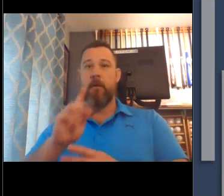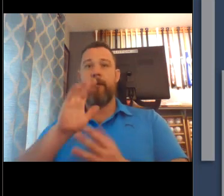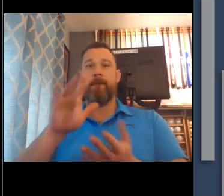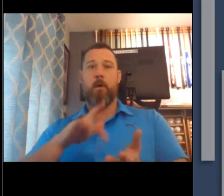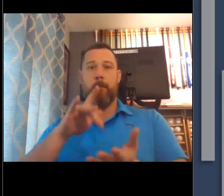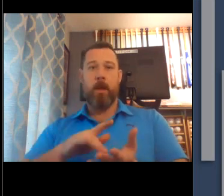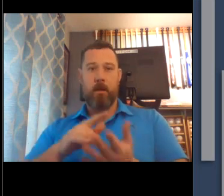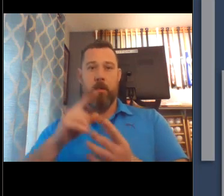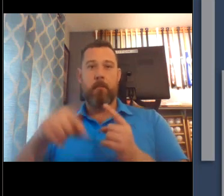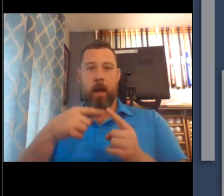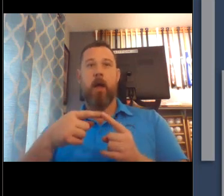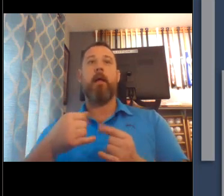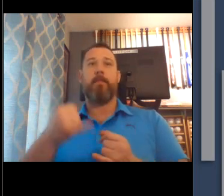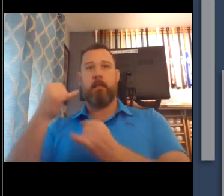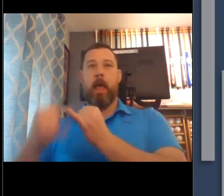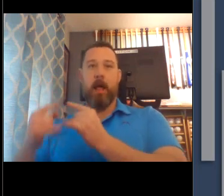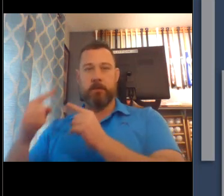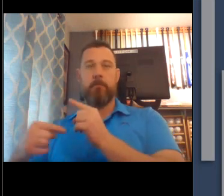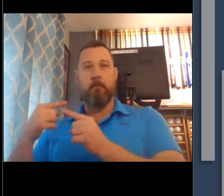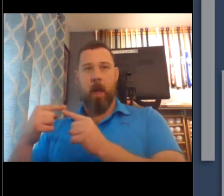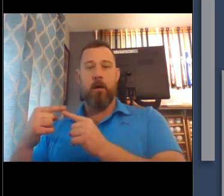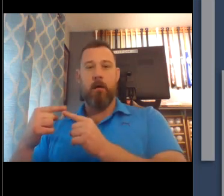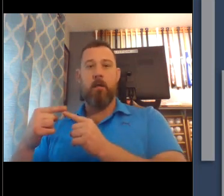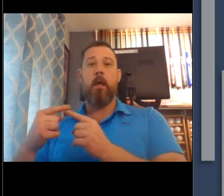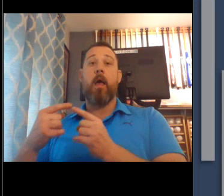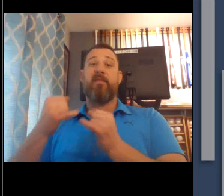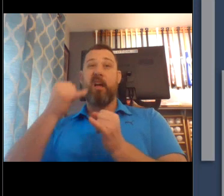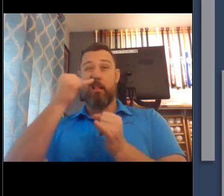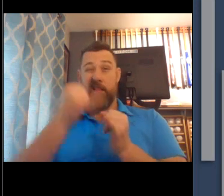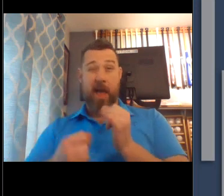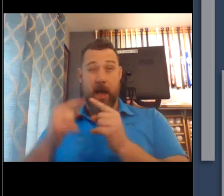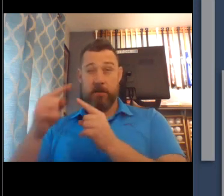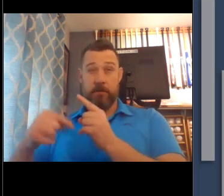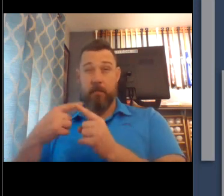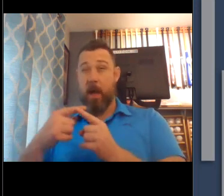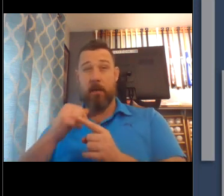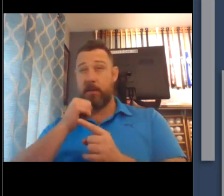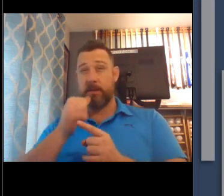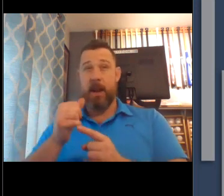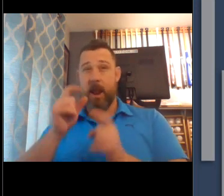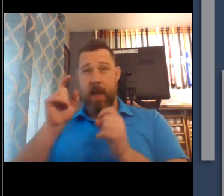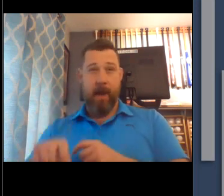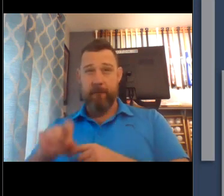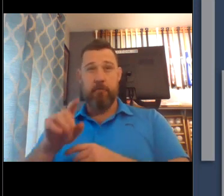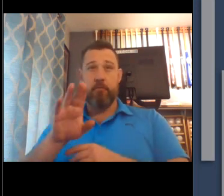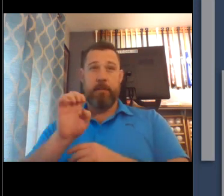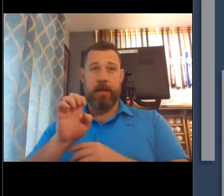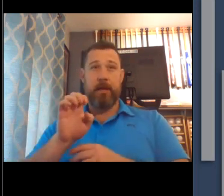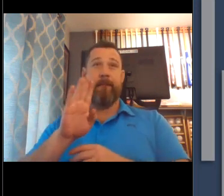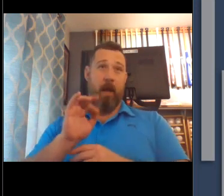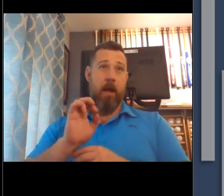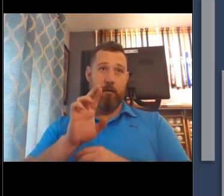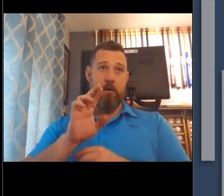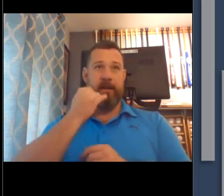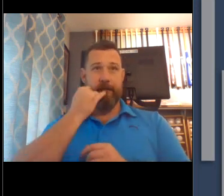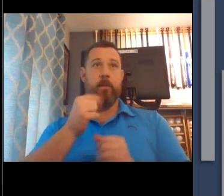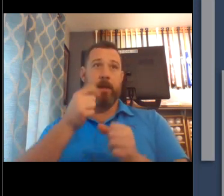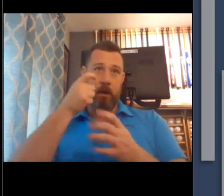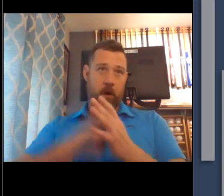and that last mile. And the last mile doesn't have to be fiber if we're going to do it cost effectively,